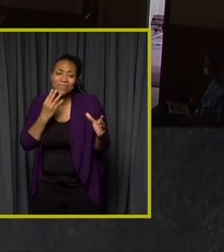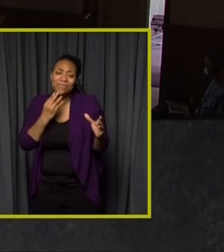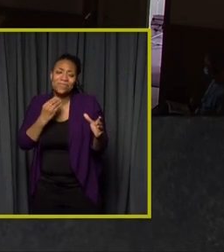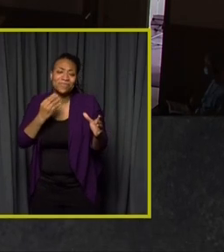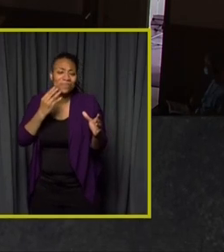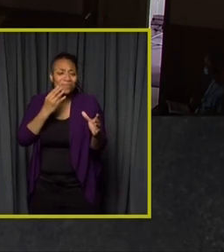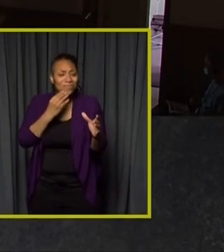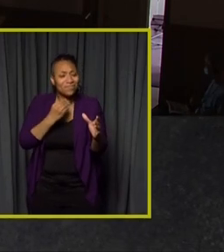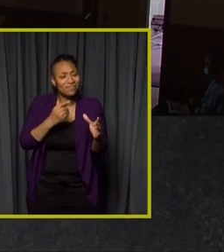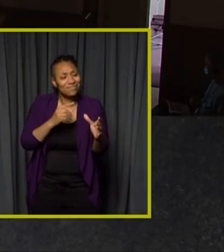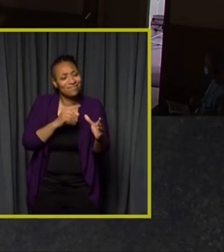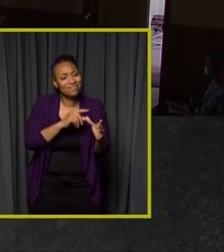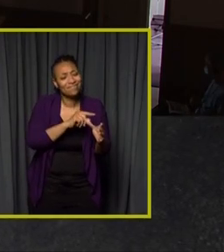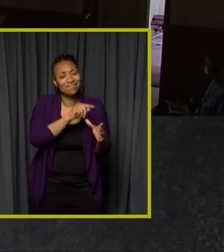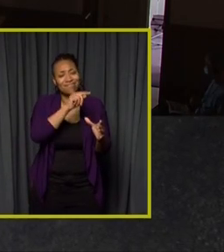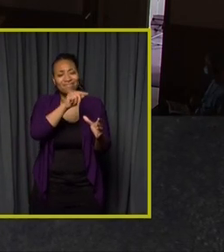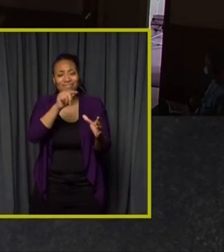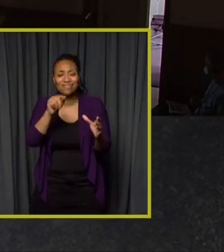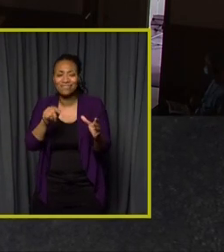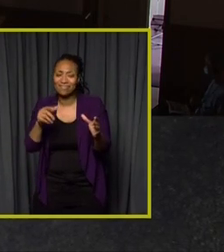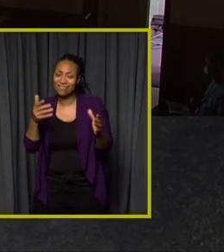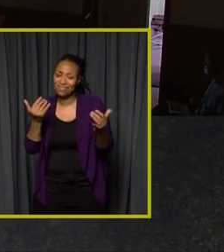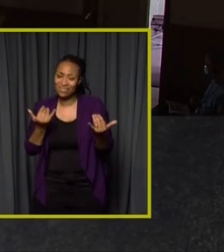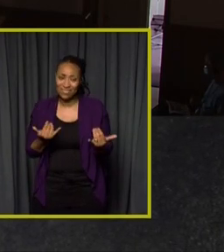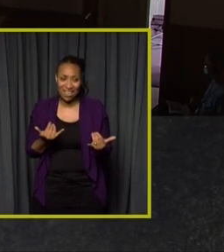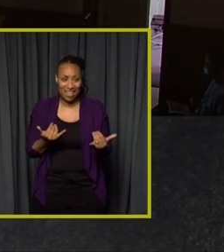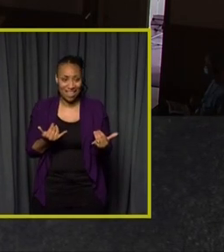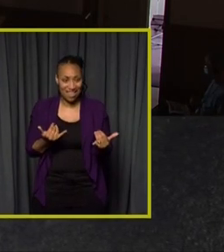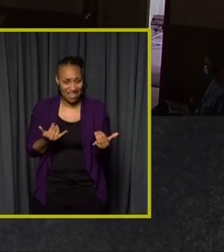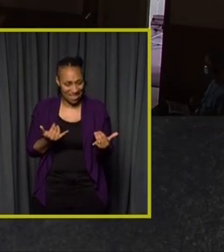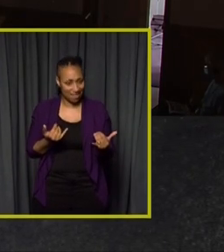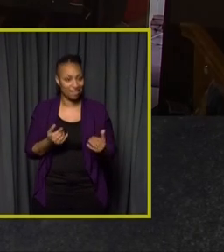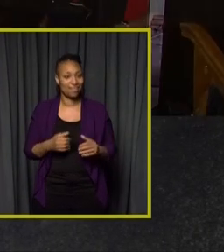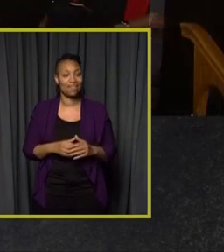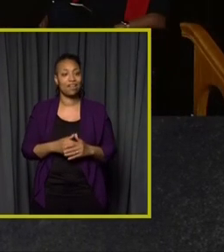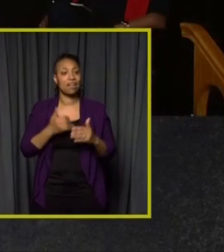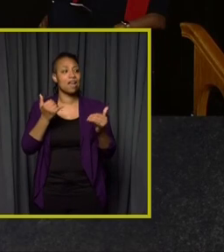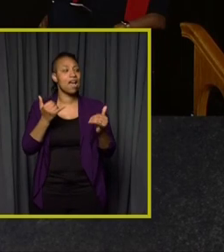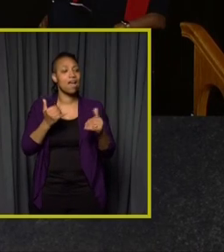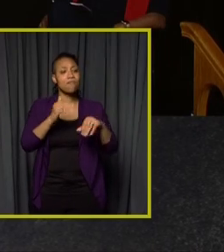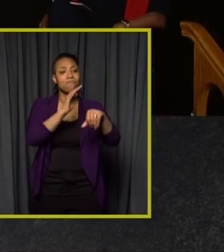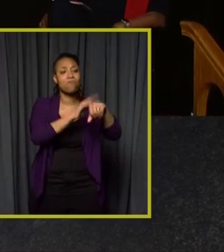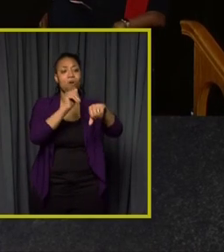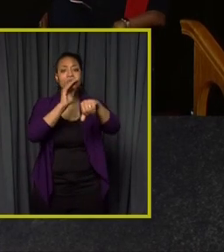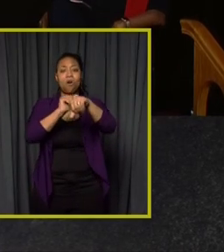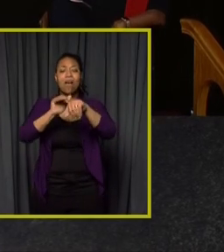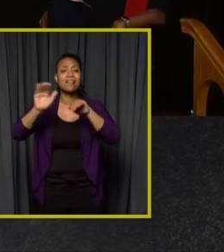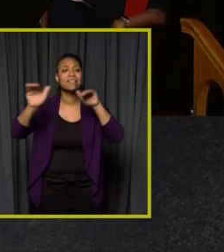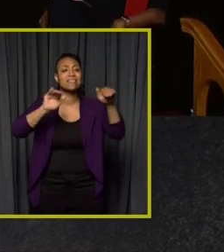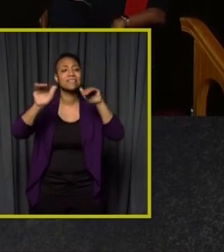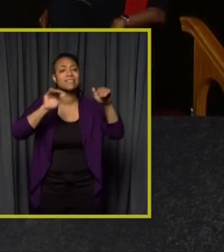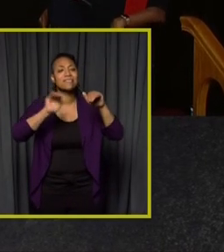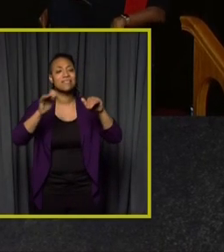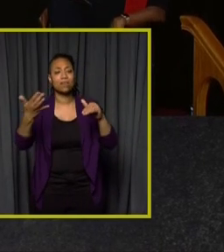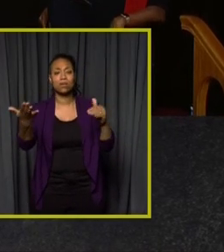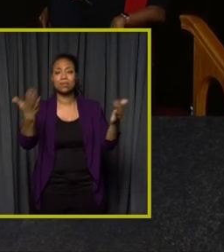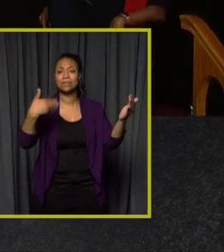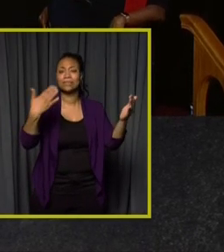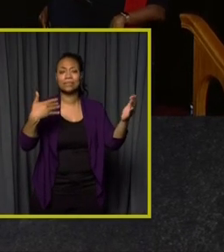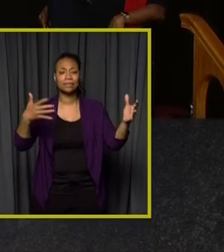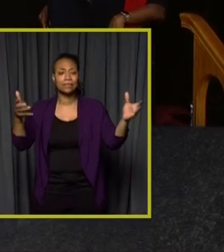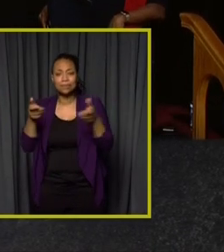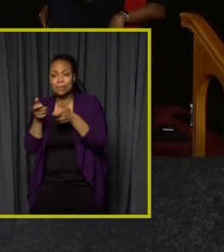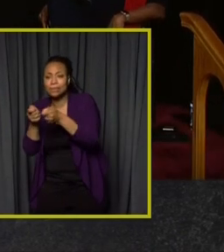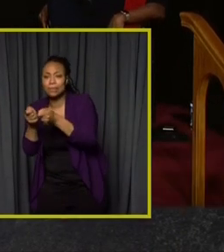We are gathered today to call for a radical redistribution of